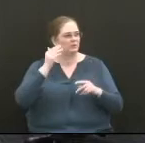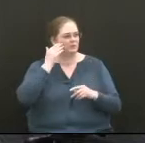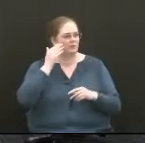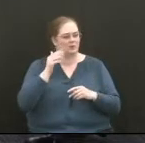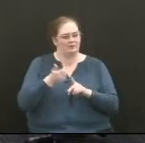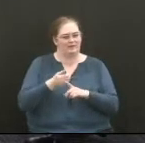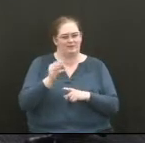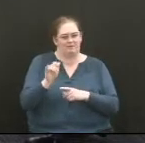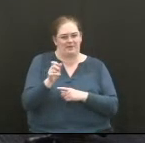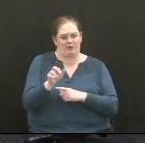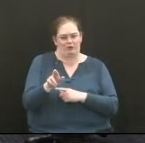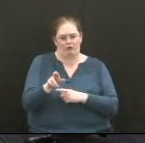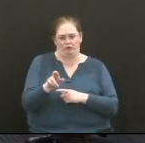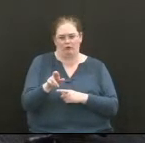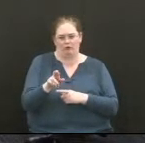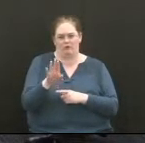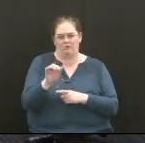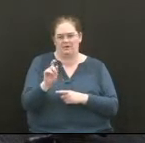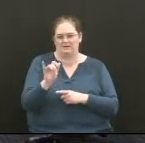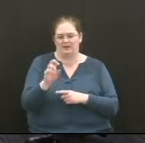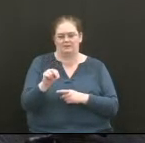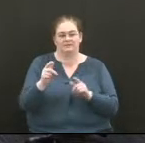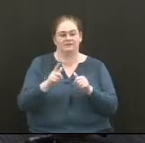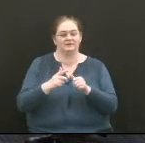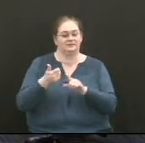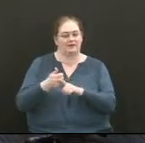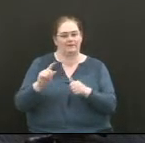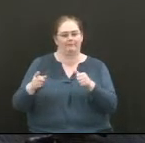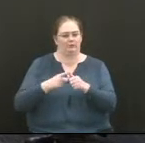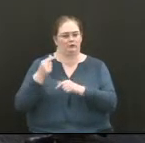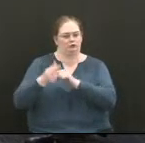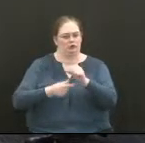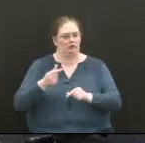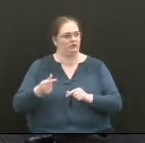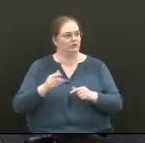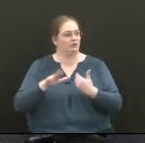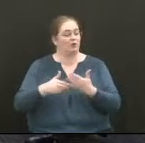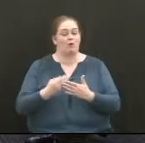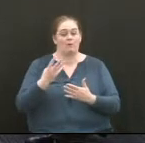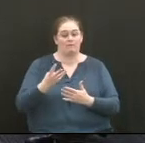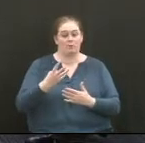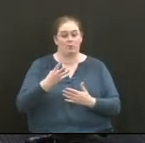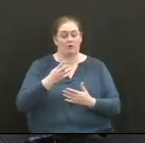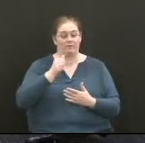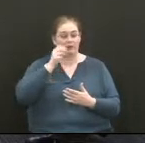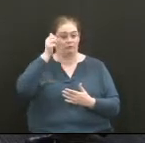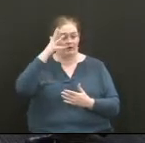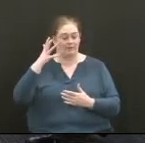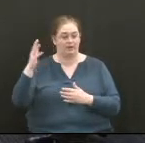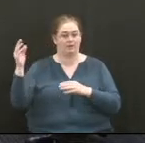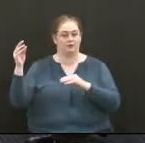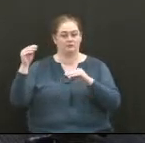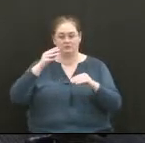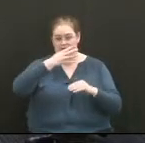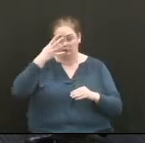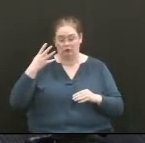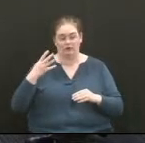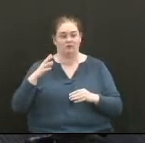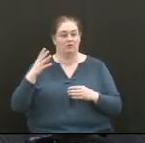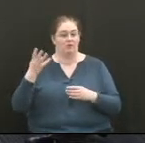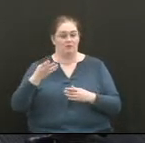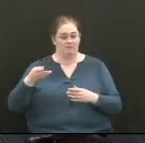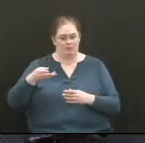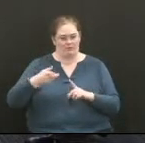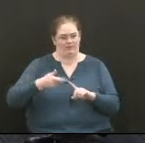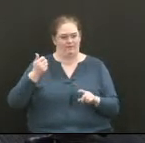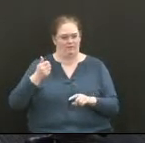mayor in Bensalem, and he's first generation. All four of my grandparents were immigrants to this country, all four from